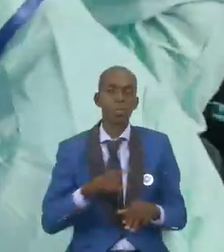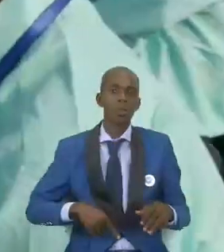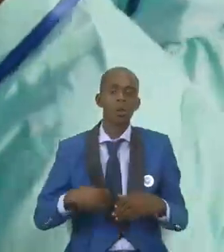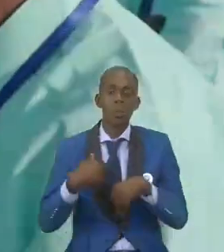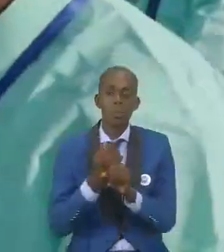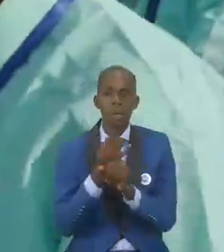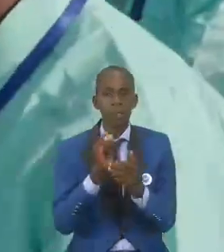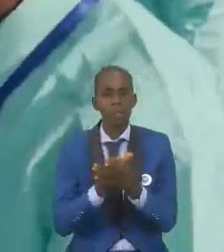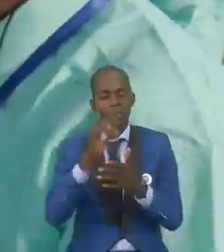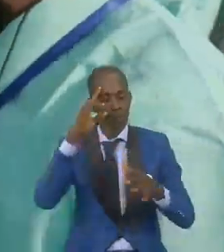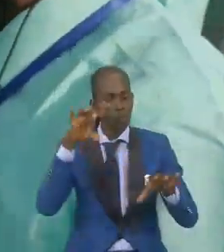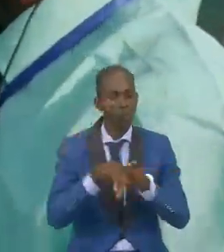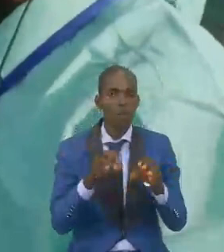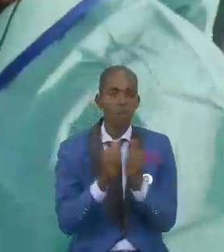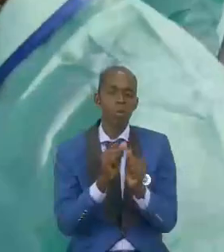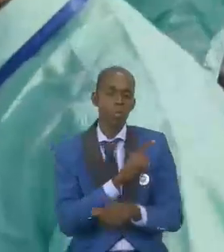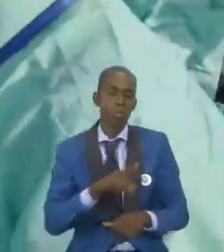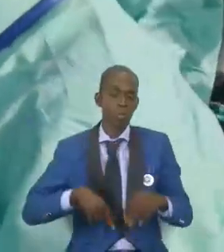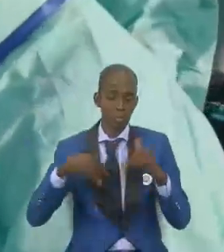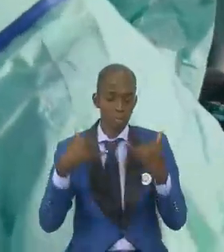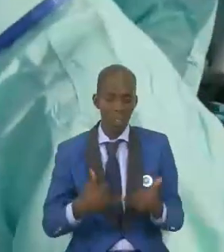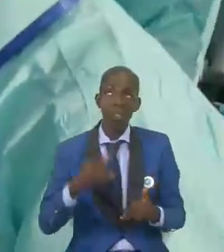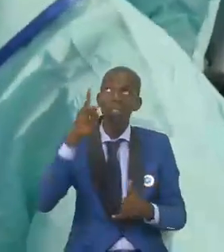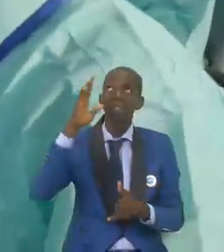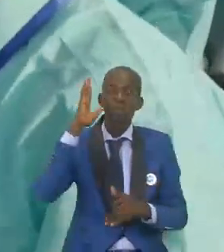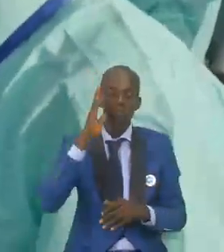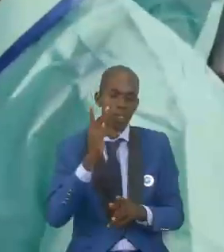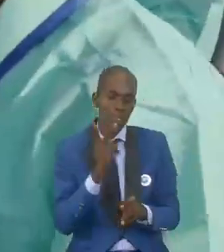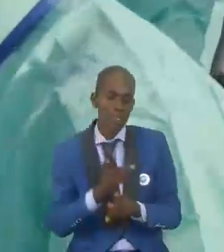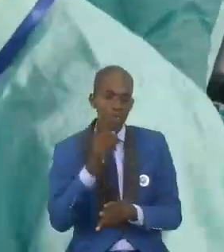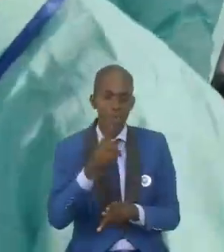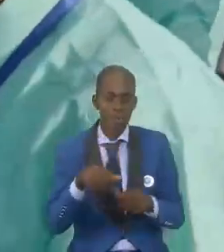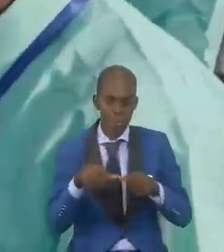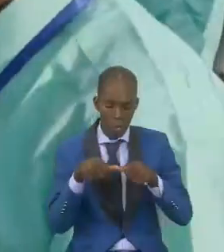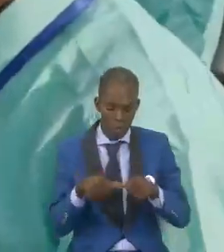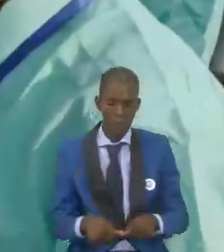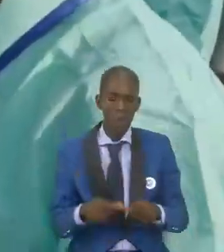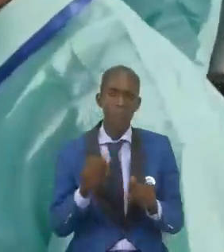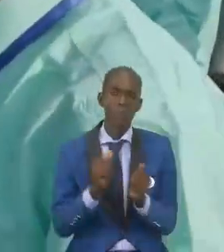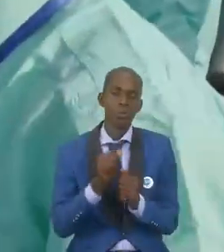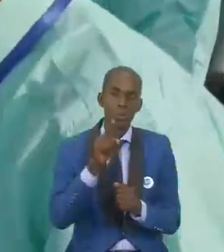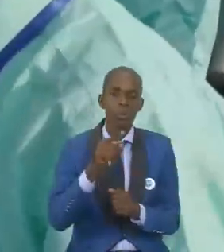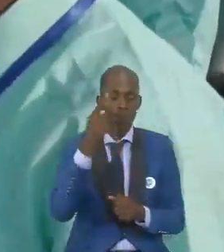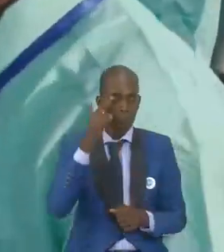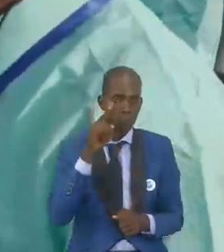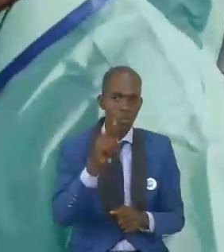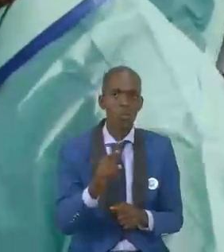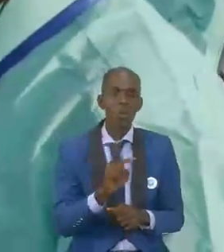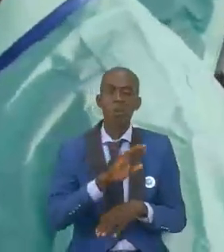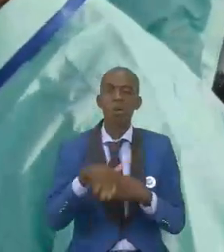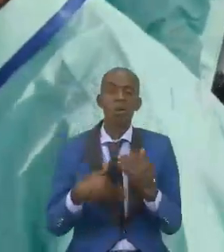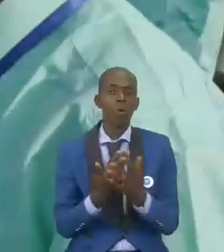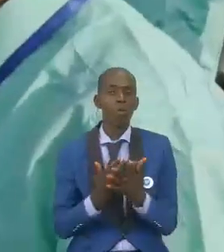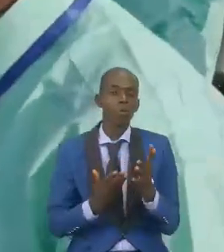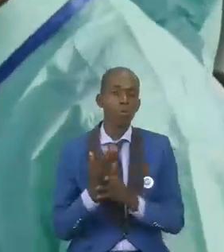covenant with the Lord. It will keep you, abide with you, for you, for the rest of